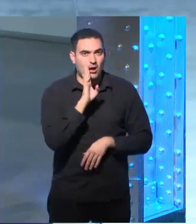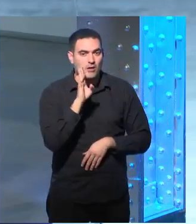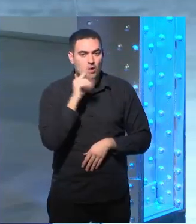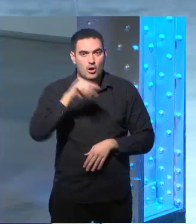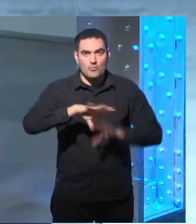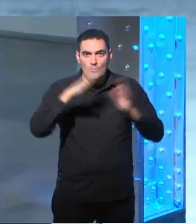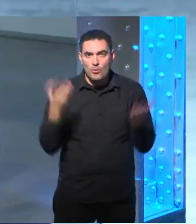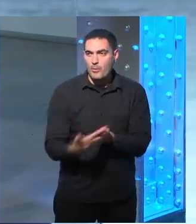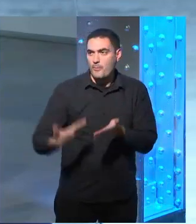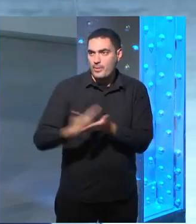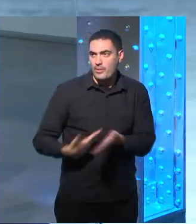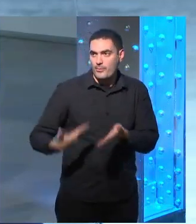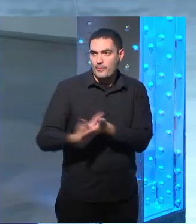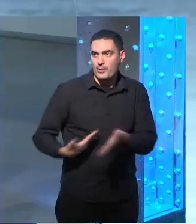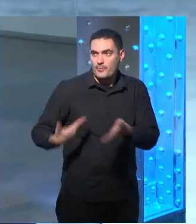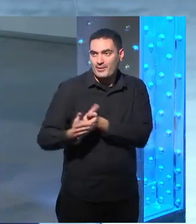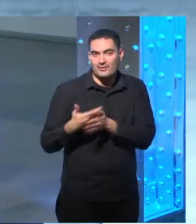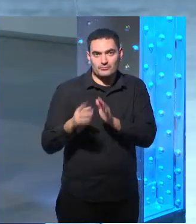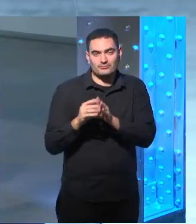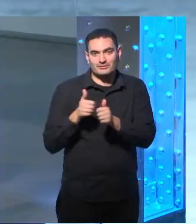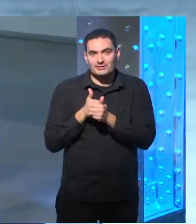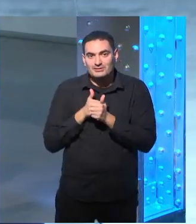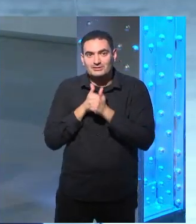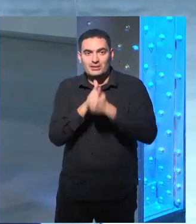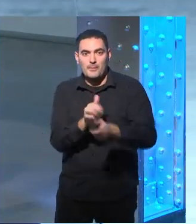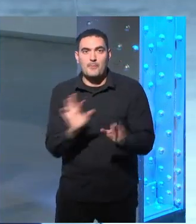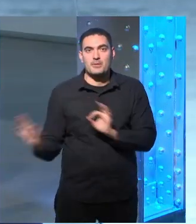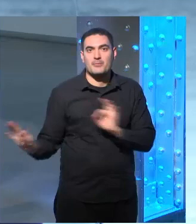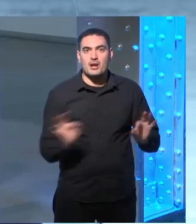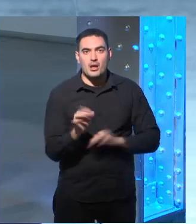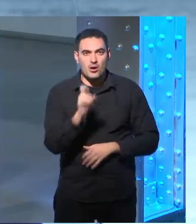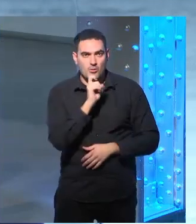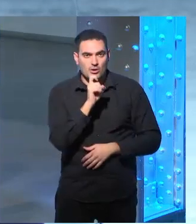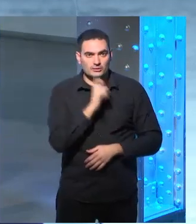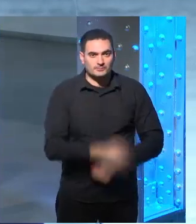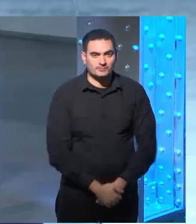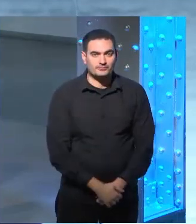competences that are being demanded by the world today, and that is very much in